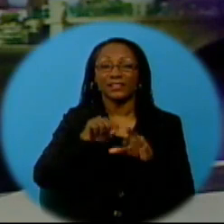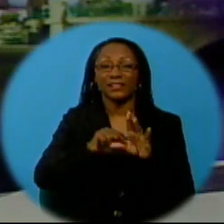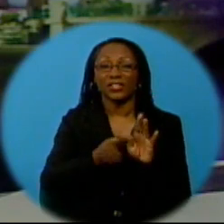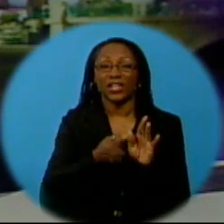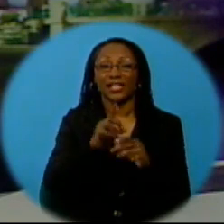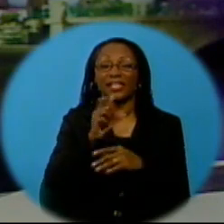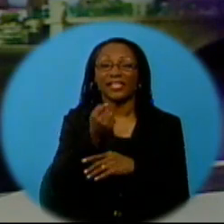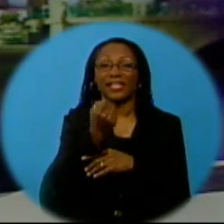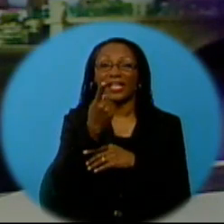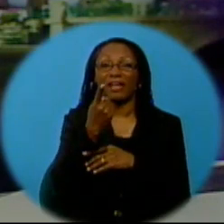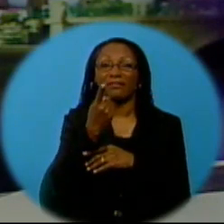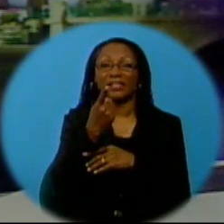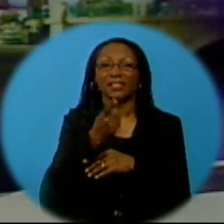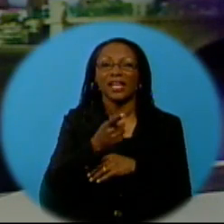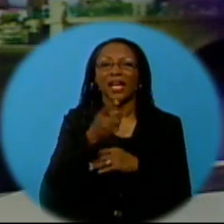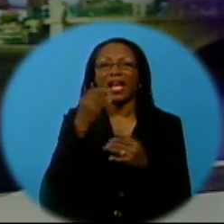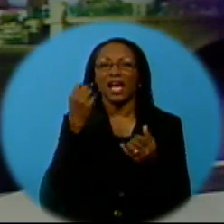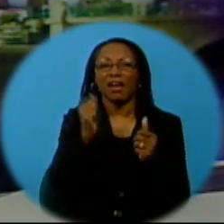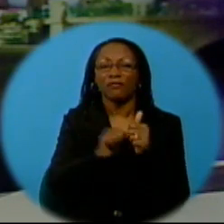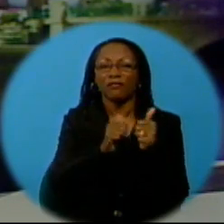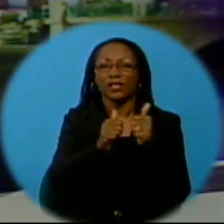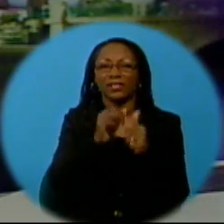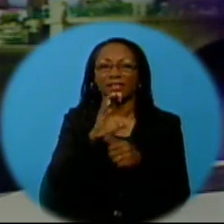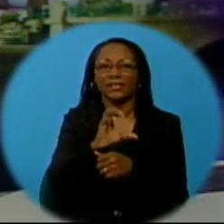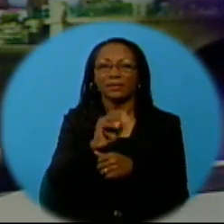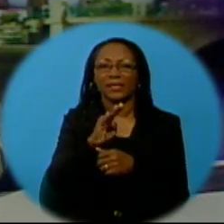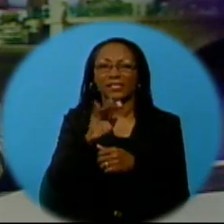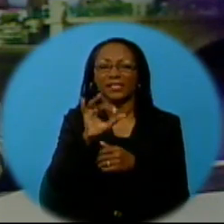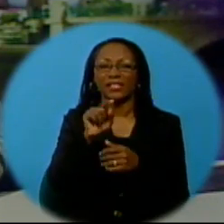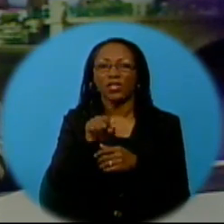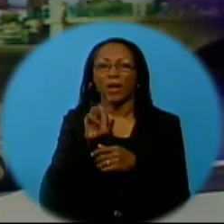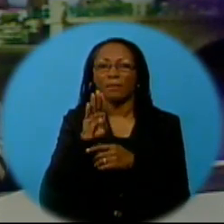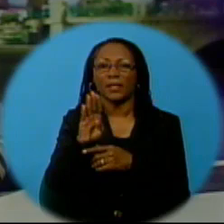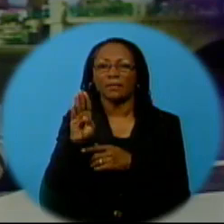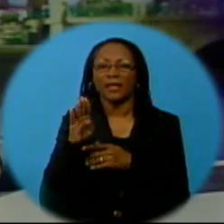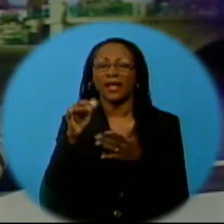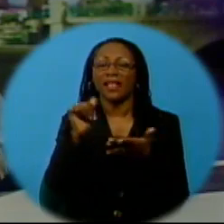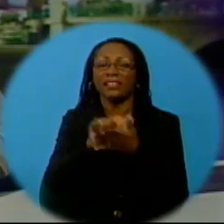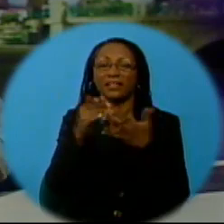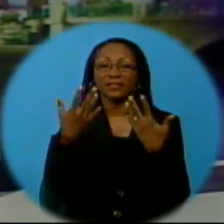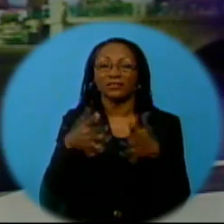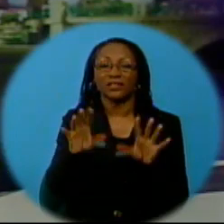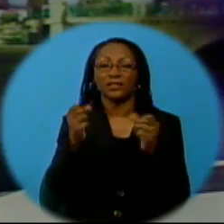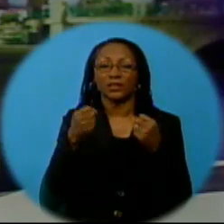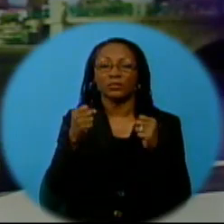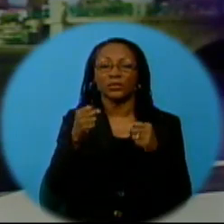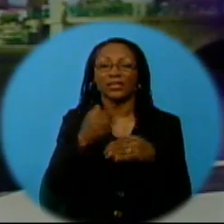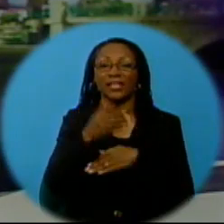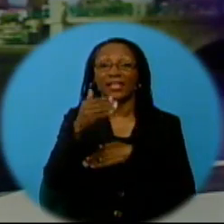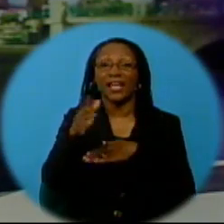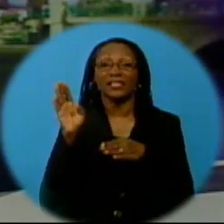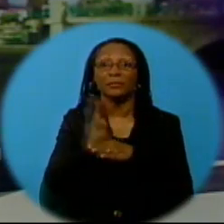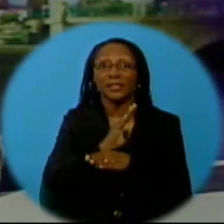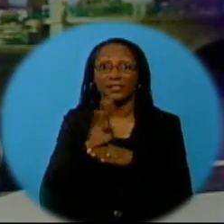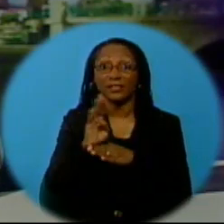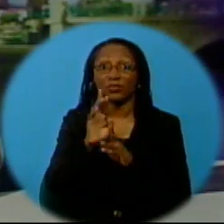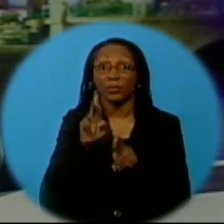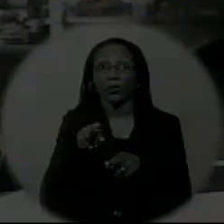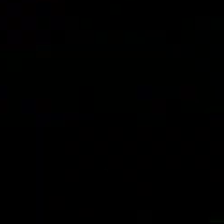also follow the finals online at cbc.bb. That's it for sports. Coming up next, the Business Report.